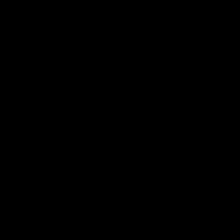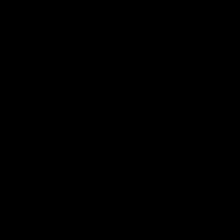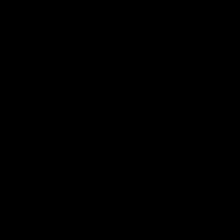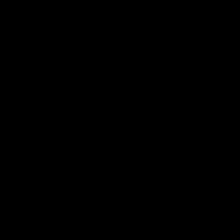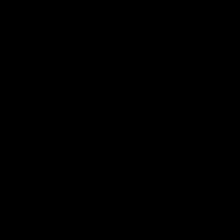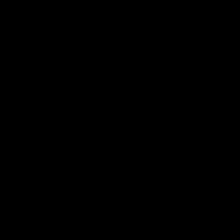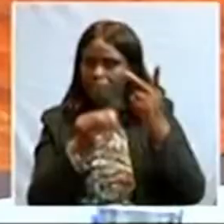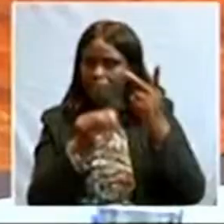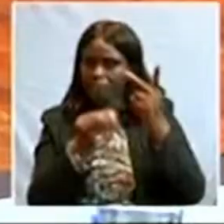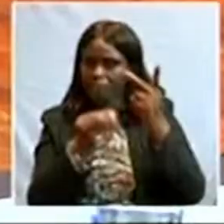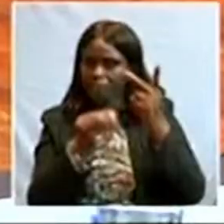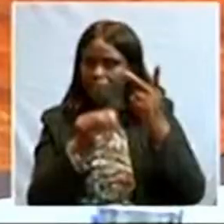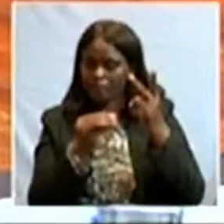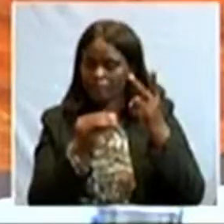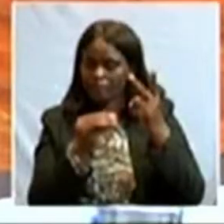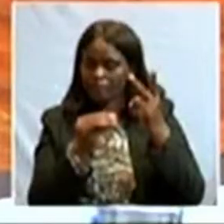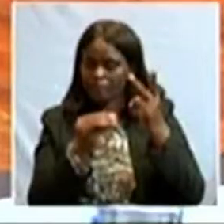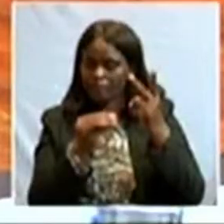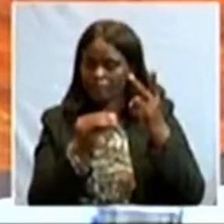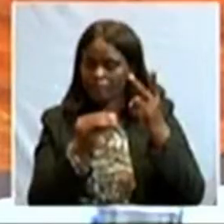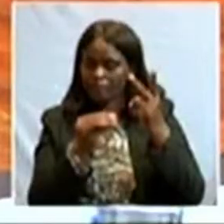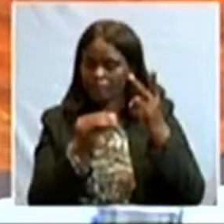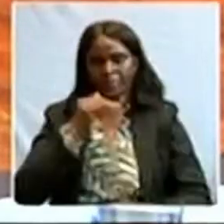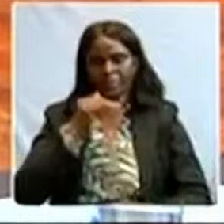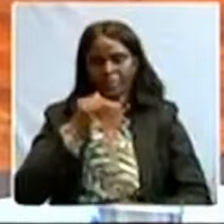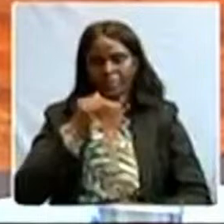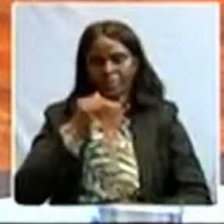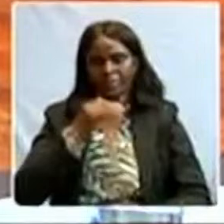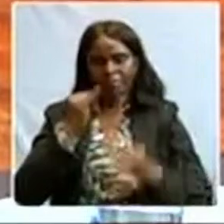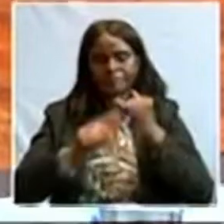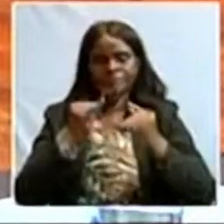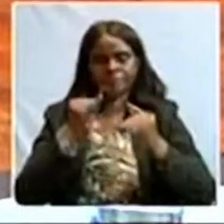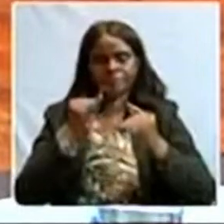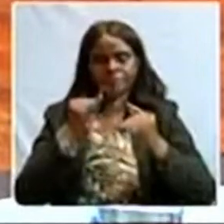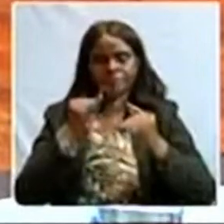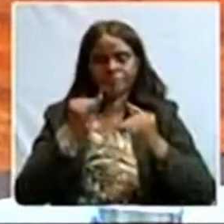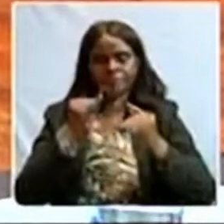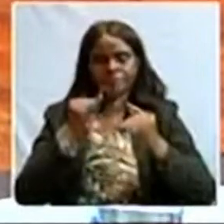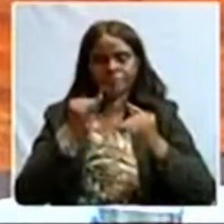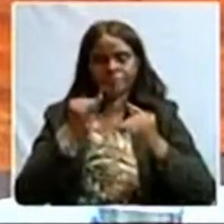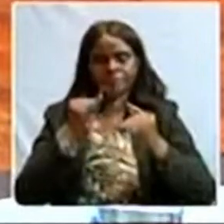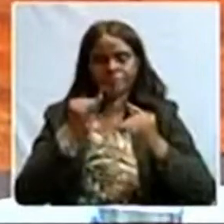one. Thank you. Last question, town clerk.